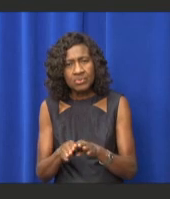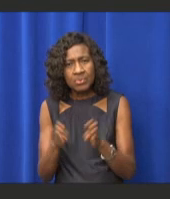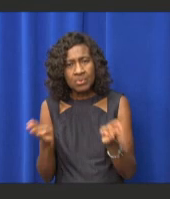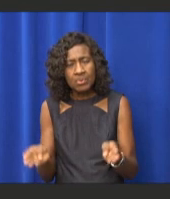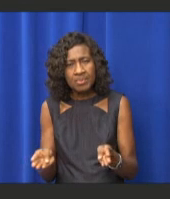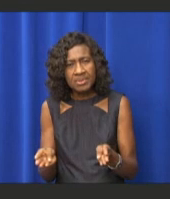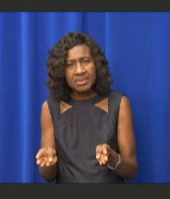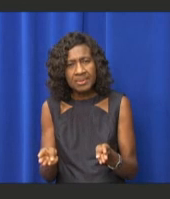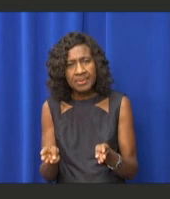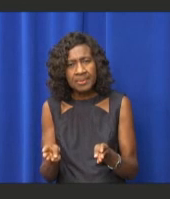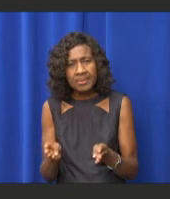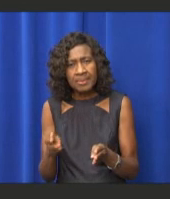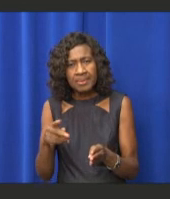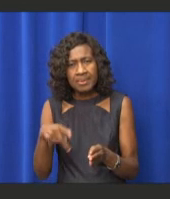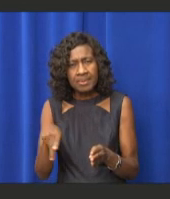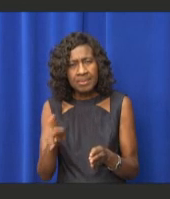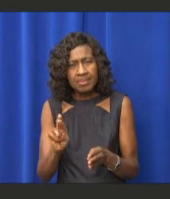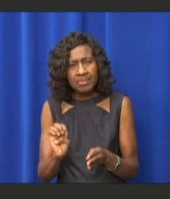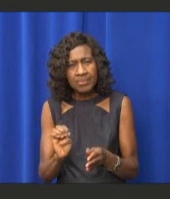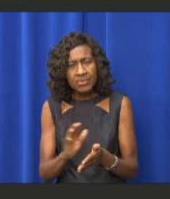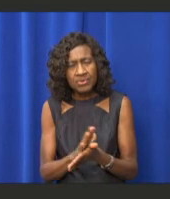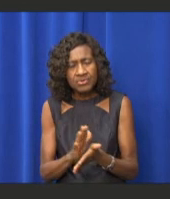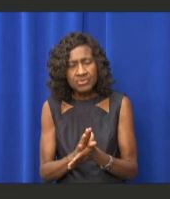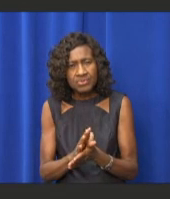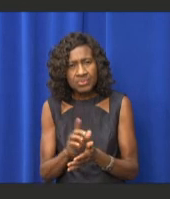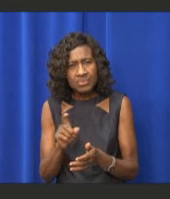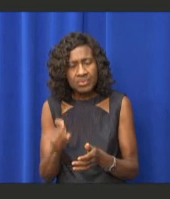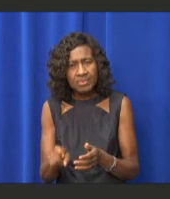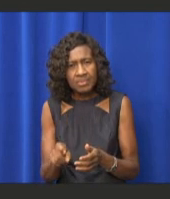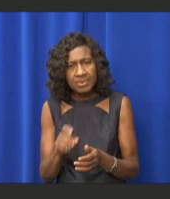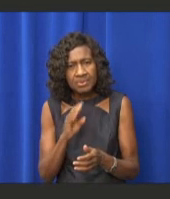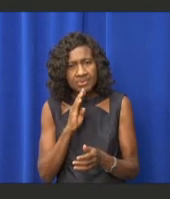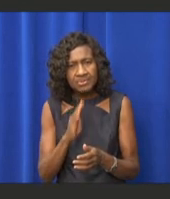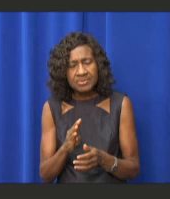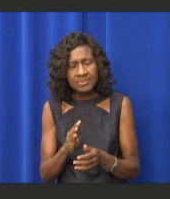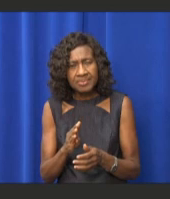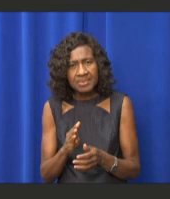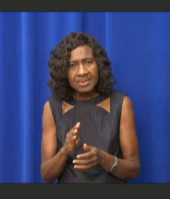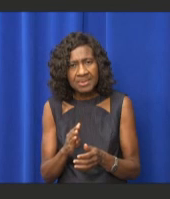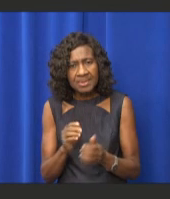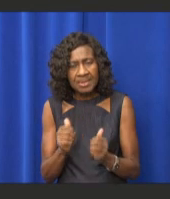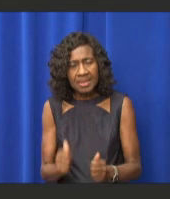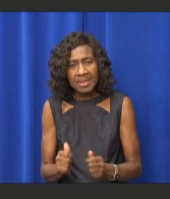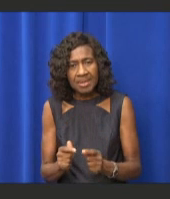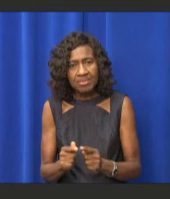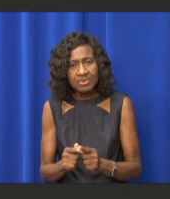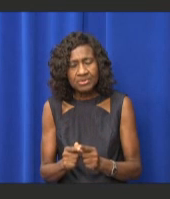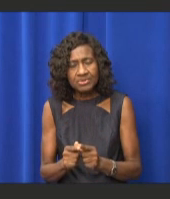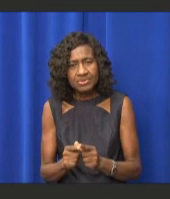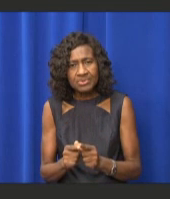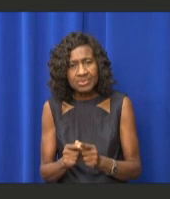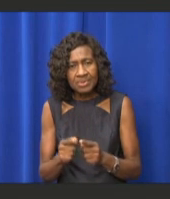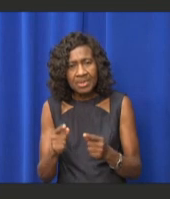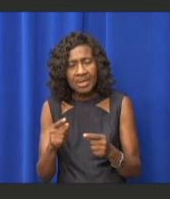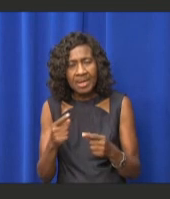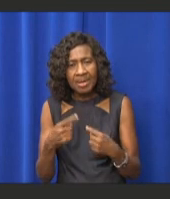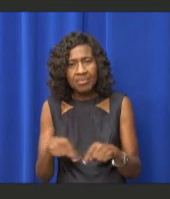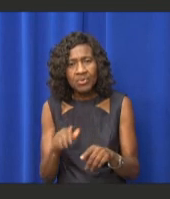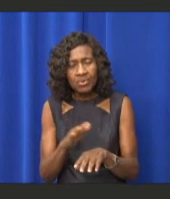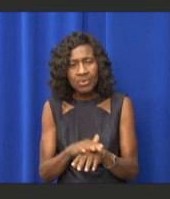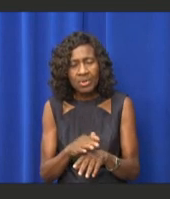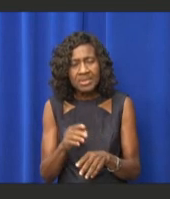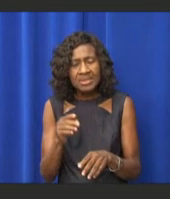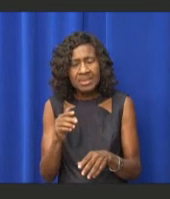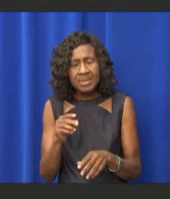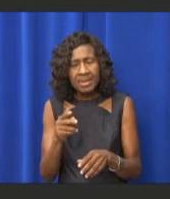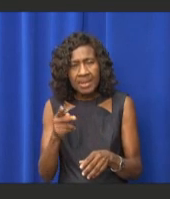is vital for preschools to still exist. Preschools do not get a grant from government, as is the case with private schools. The question is